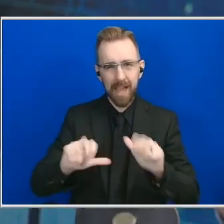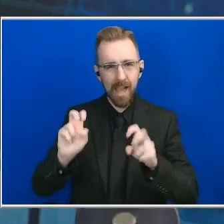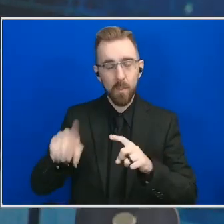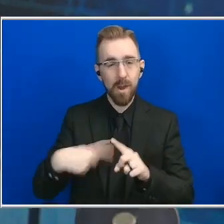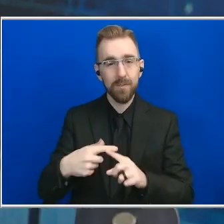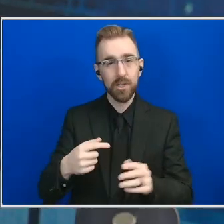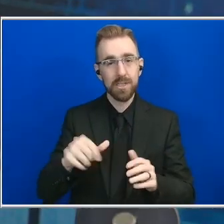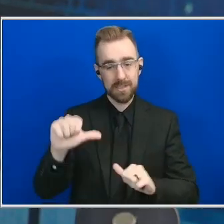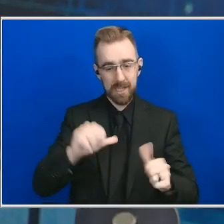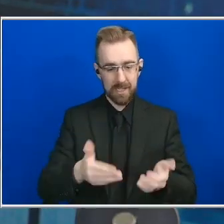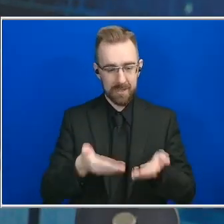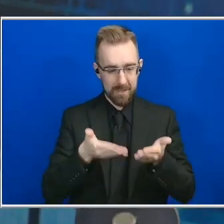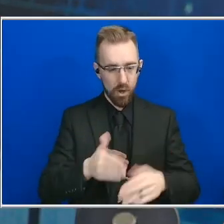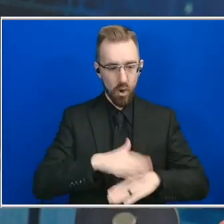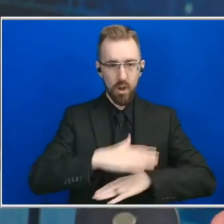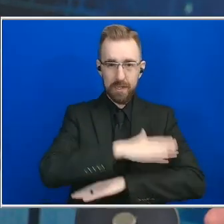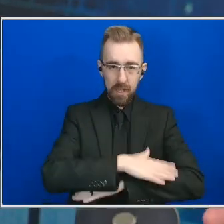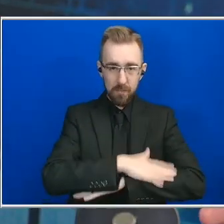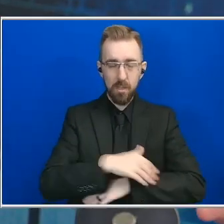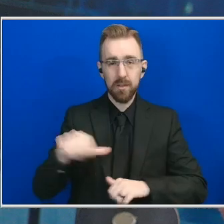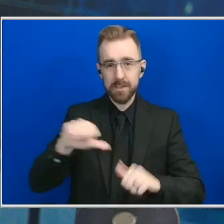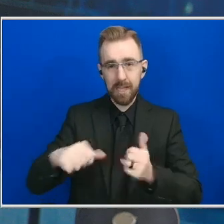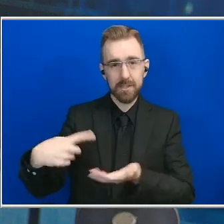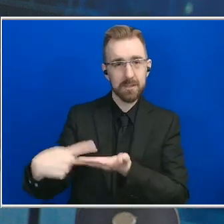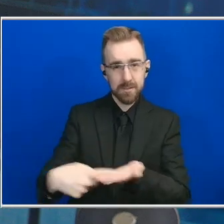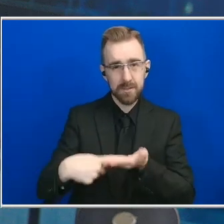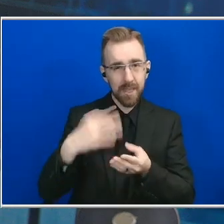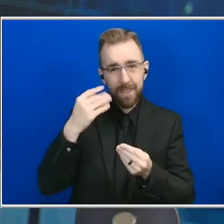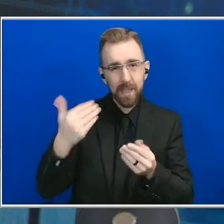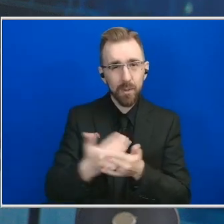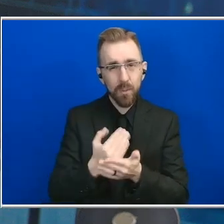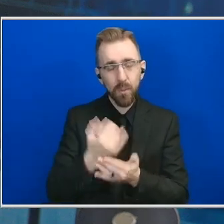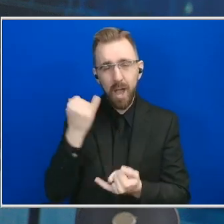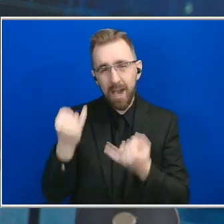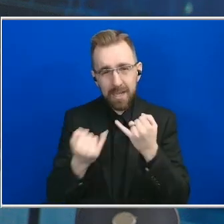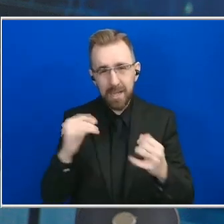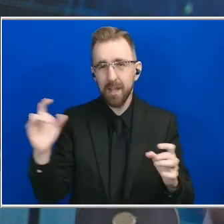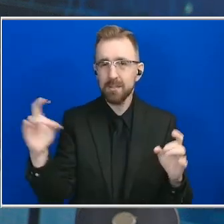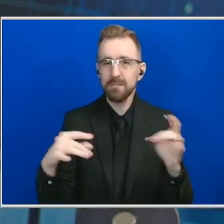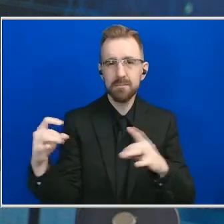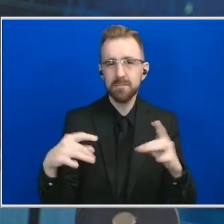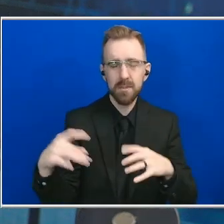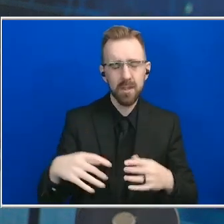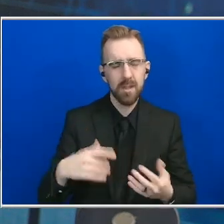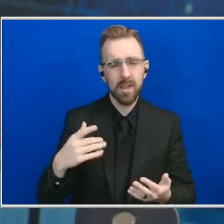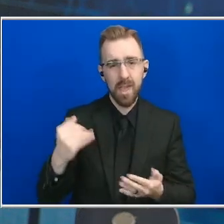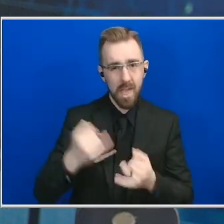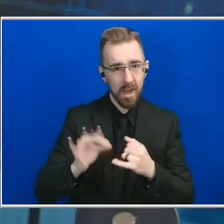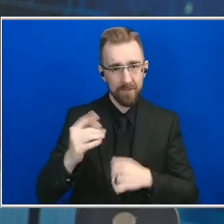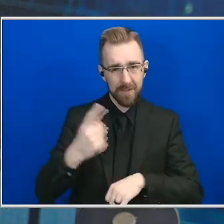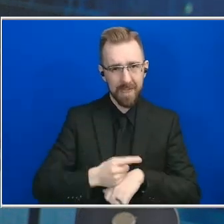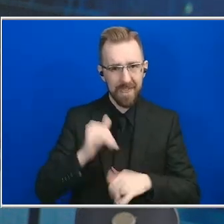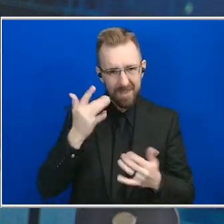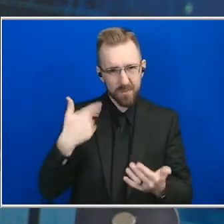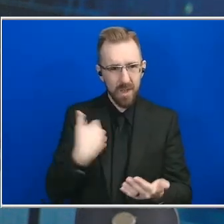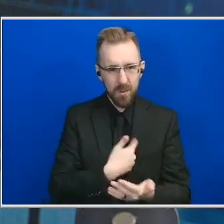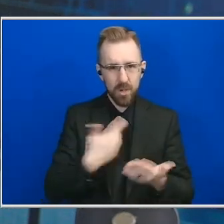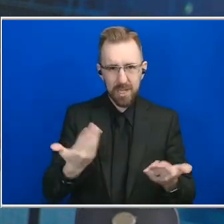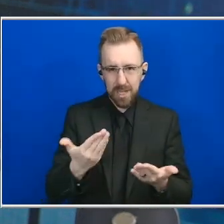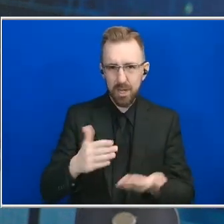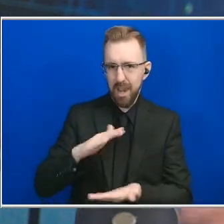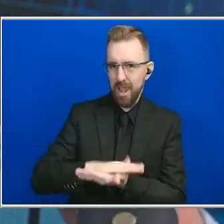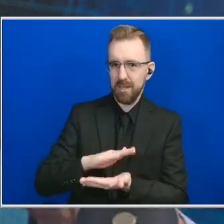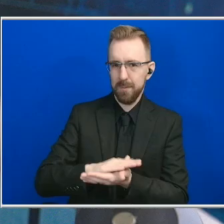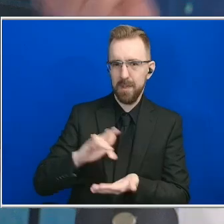having a conversation and you guys start thinking of new ideas. And at the end of the day, that's why we're here at an academic medical center. And for our